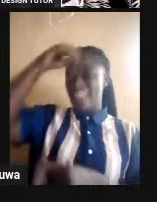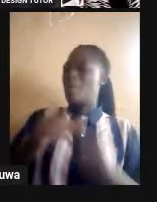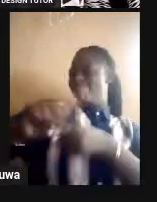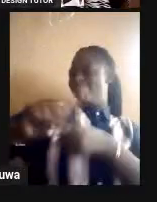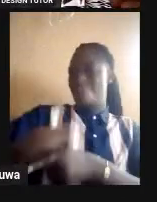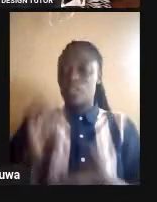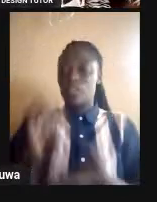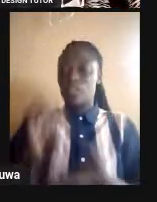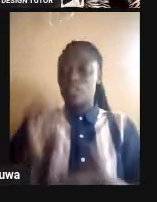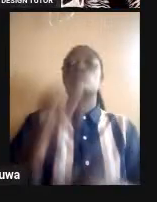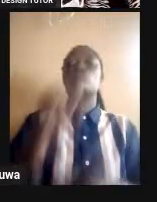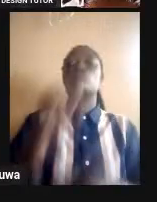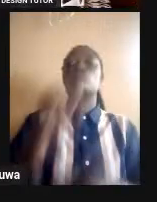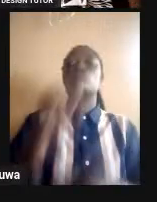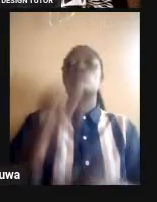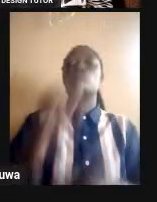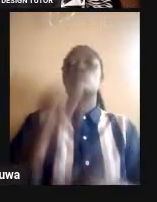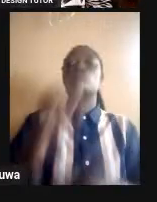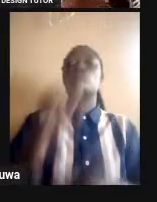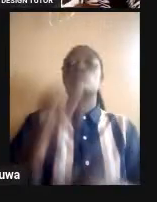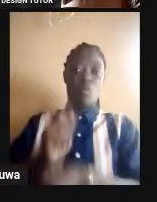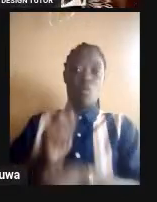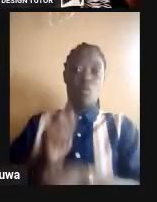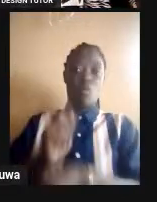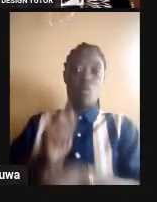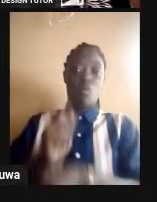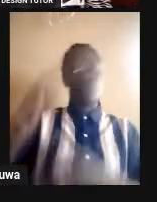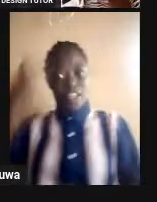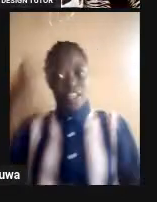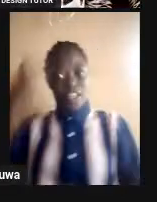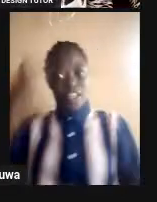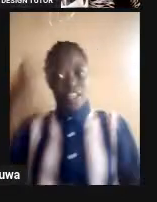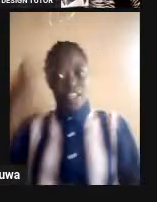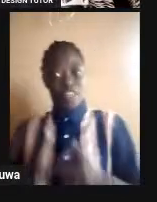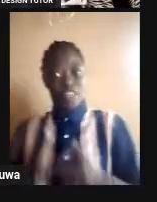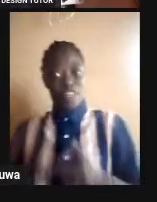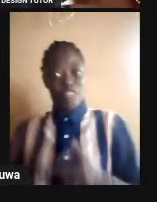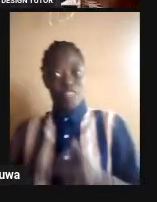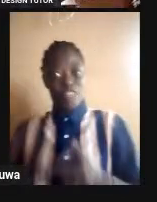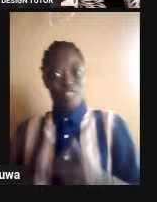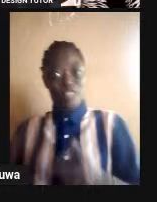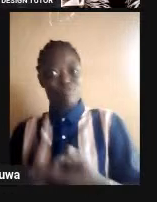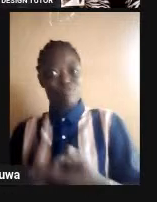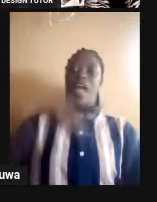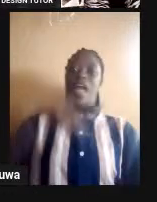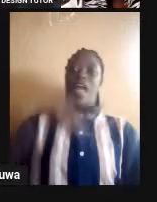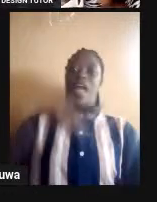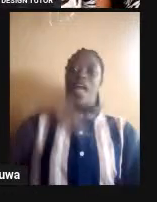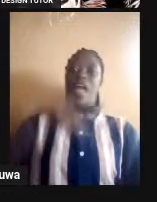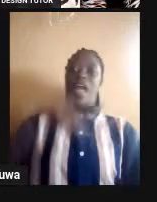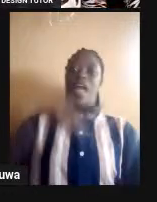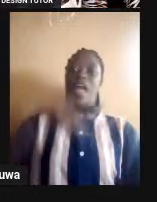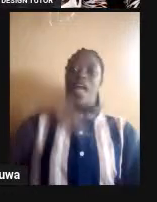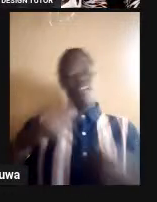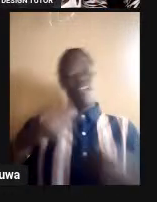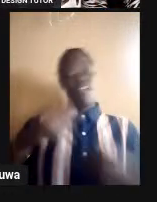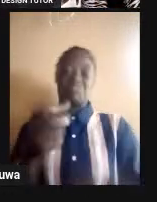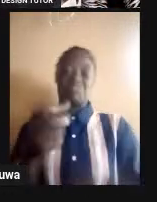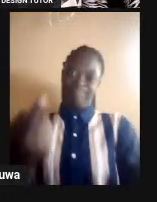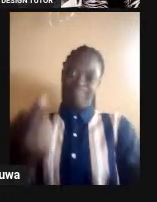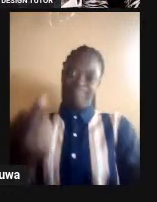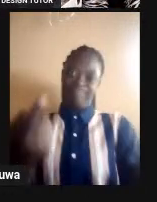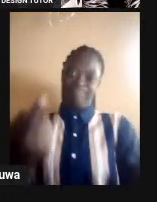question, you can drop it in the comment section and we'll do well to address it. Thank you so much for joining and thank you for your